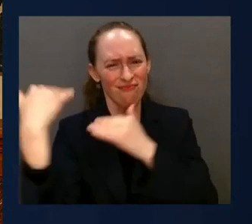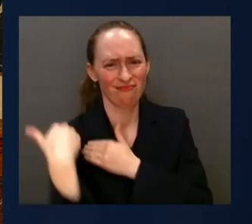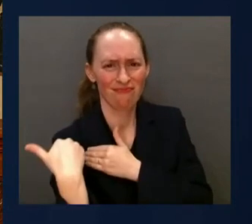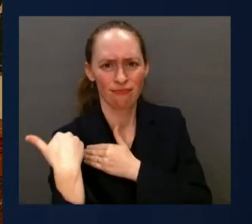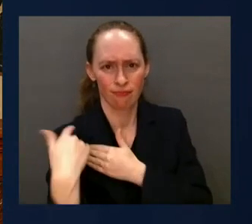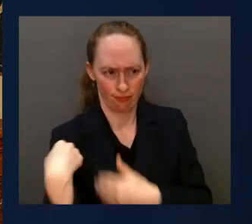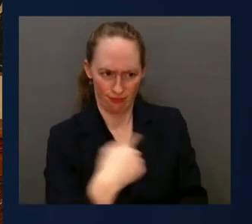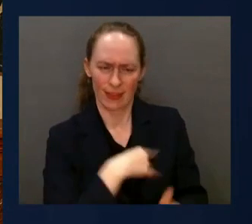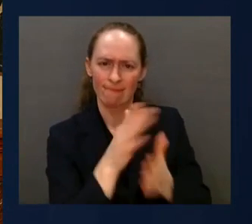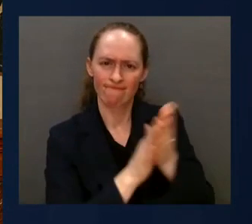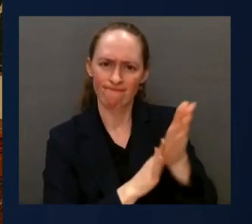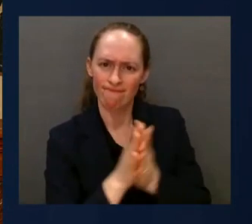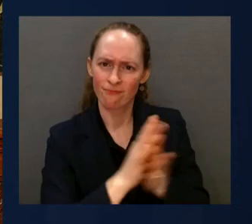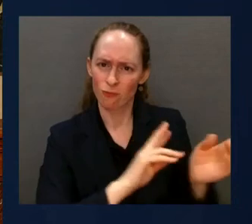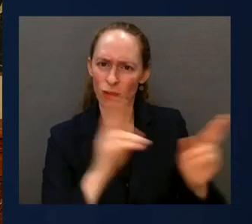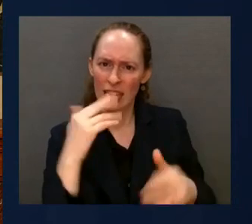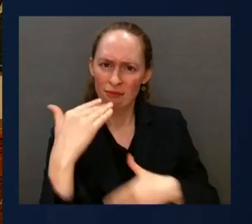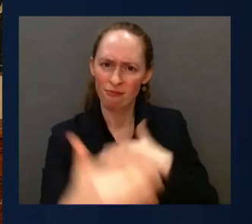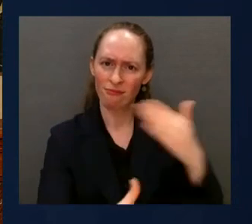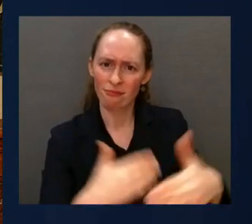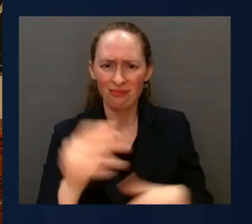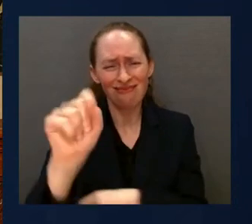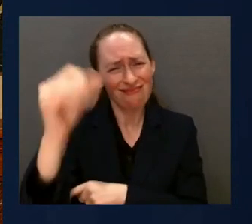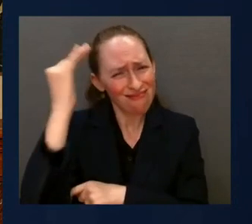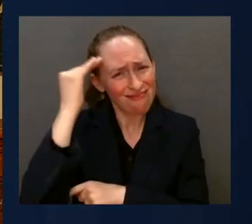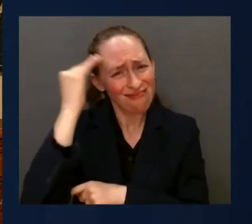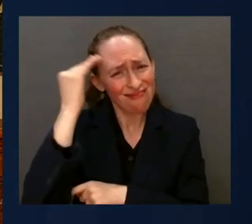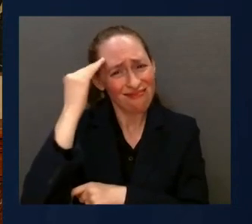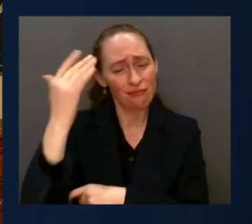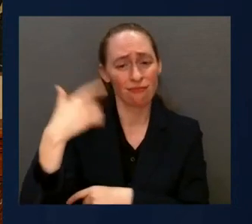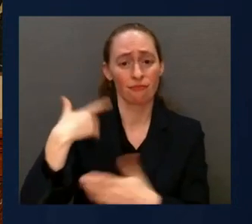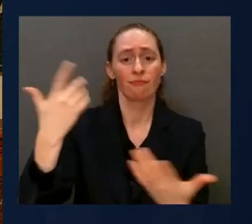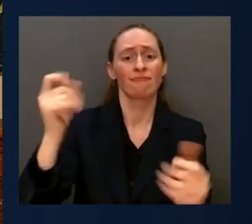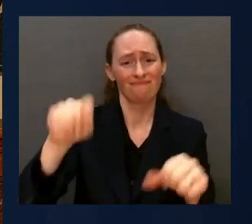while. But guess what? No, we do.